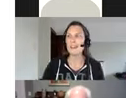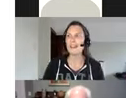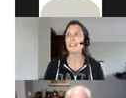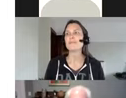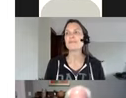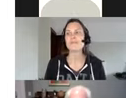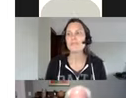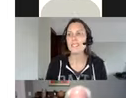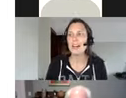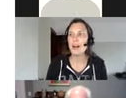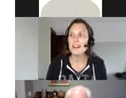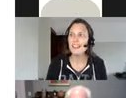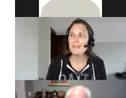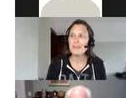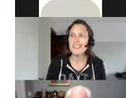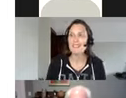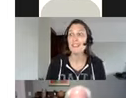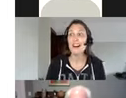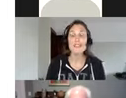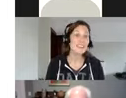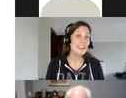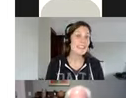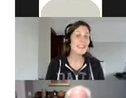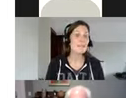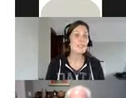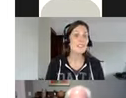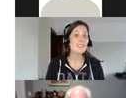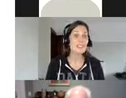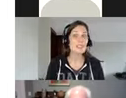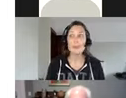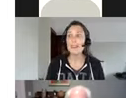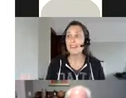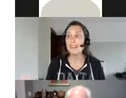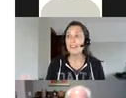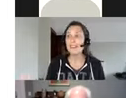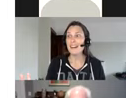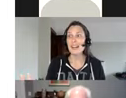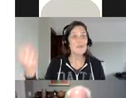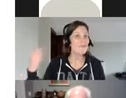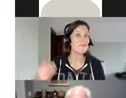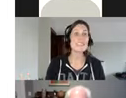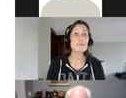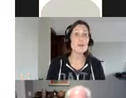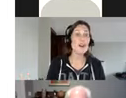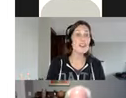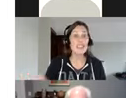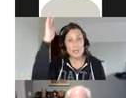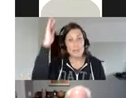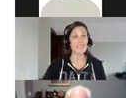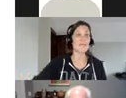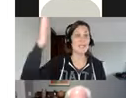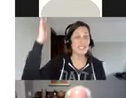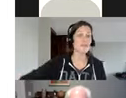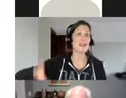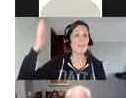LiDAR data, unavailability of good coffee, that's a particularly good one. Mississippi watershed, because